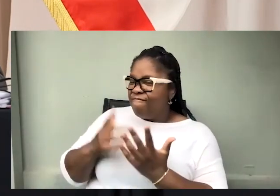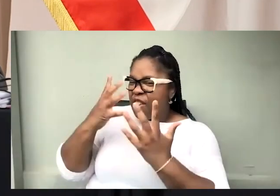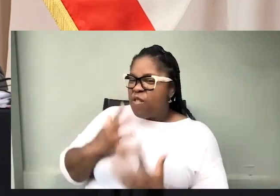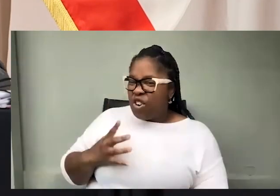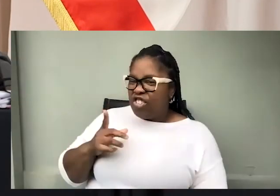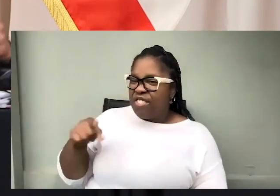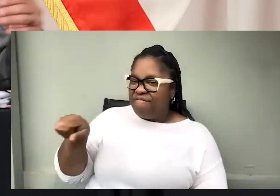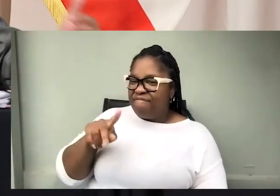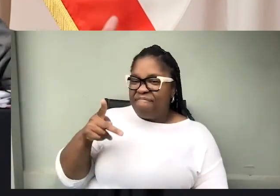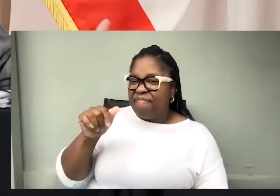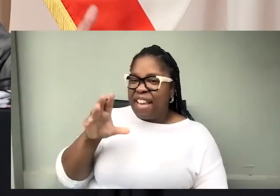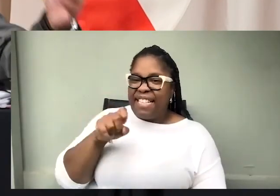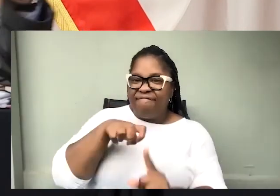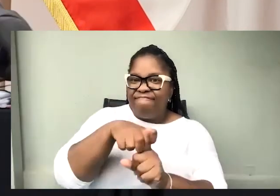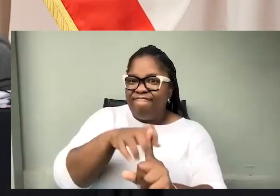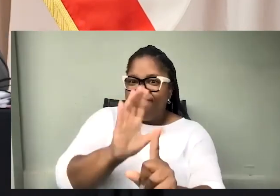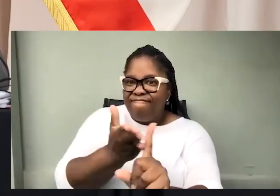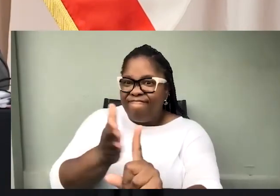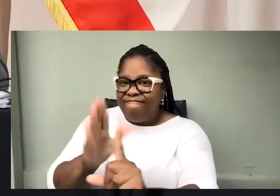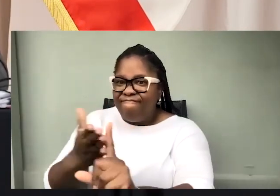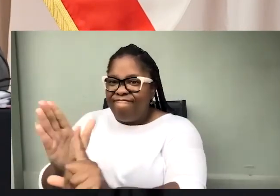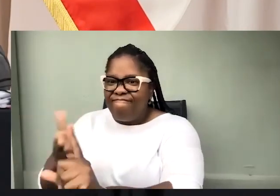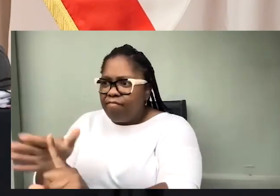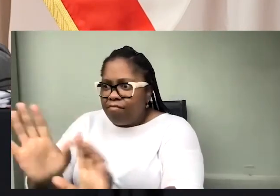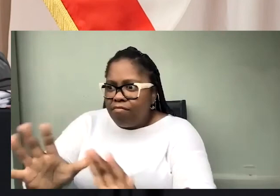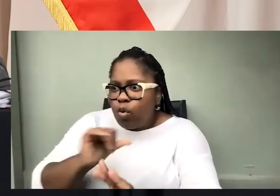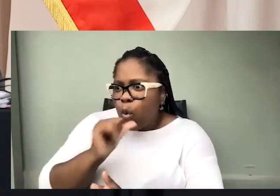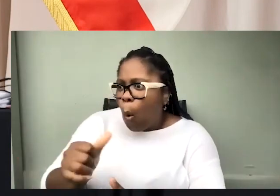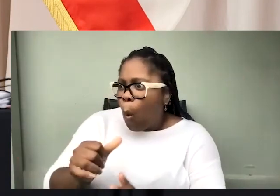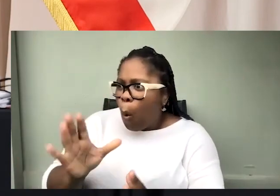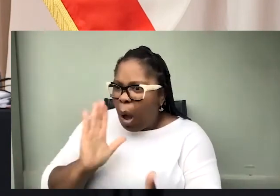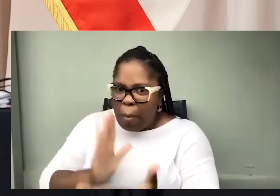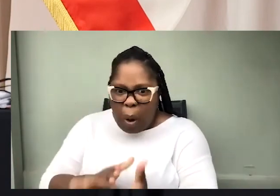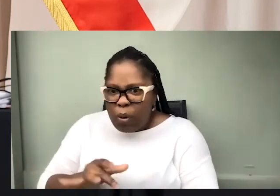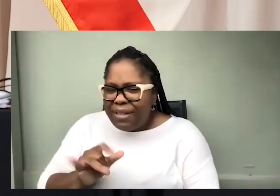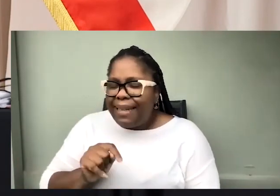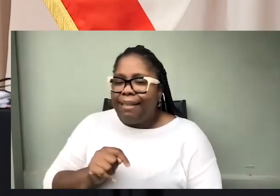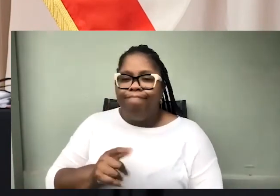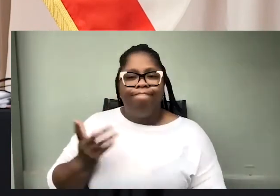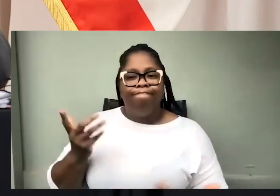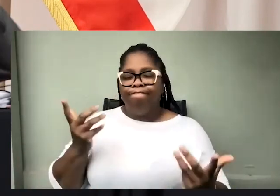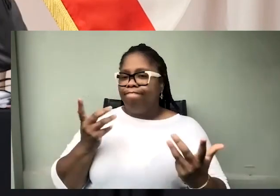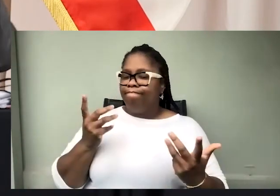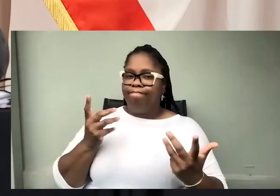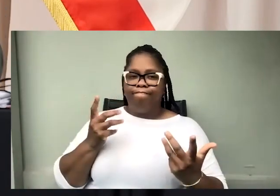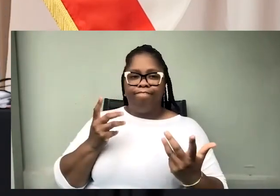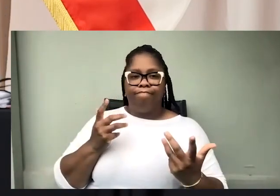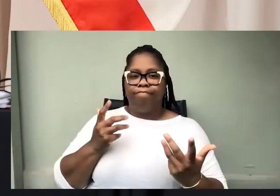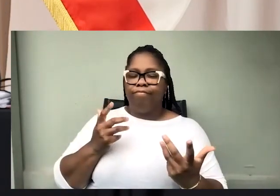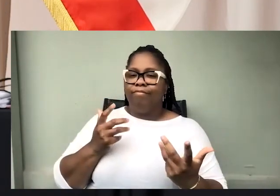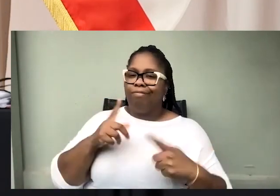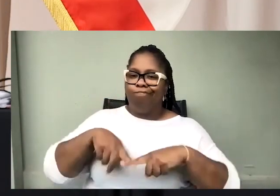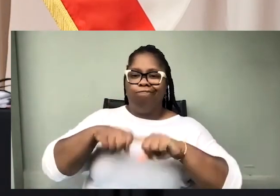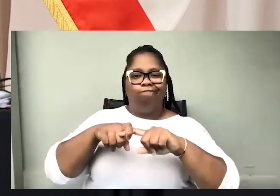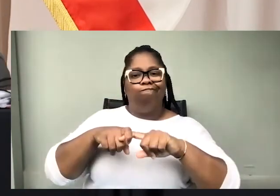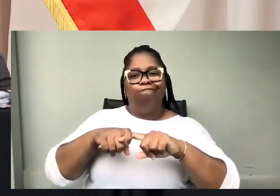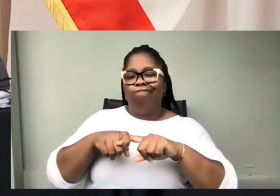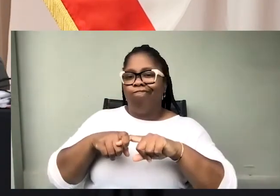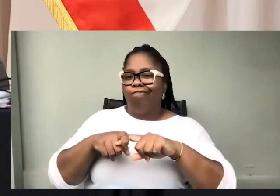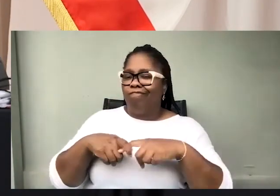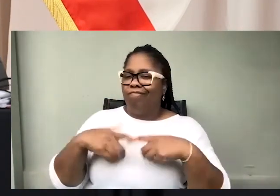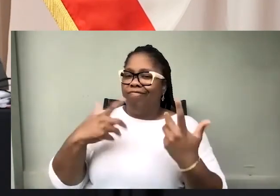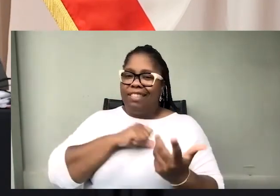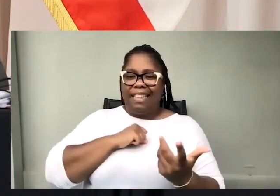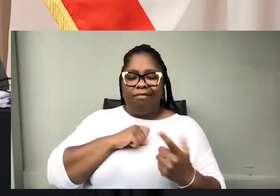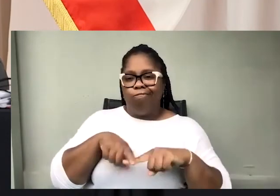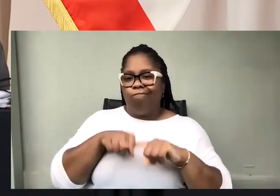my colleagues and convince them to oppose this bill in the Assembly. So it got out of the Senate and then got stalled in the Assembly. And so like